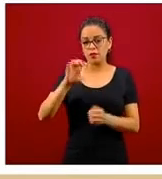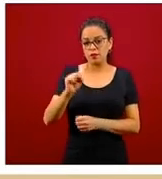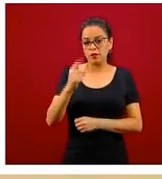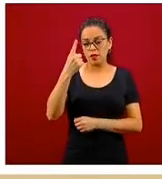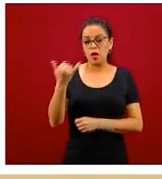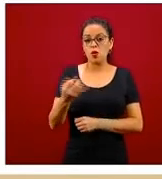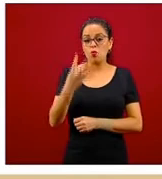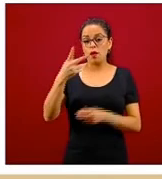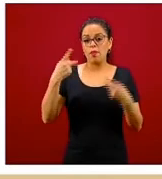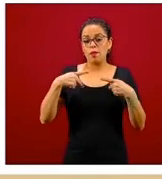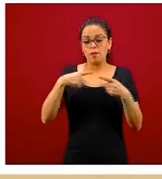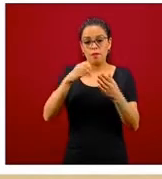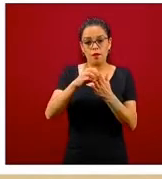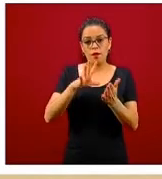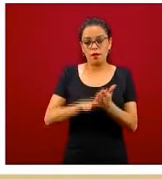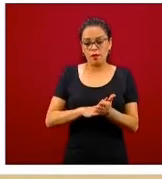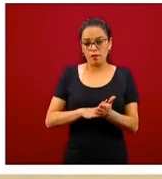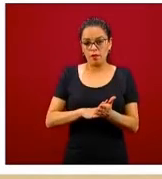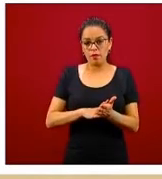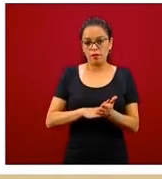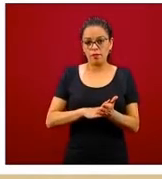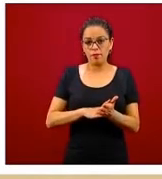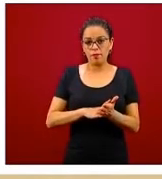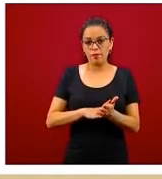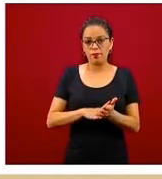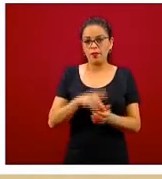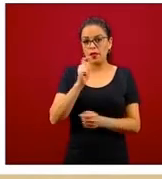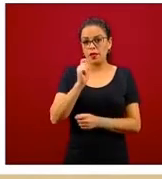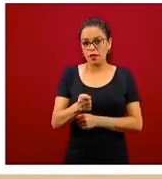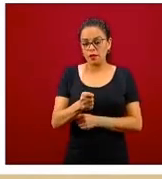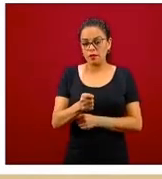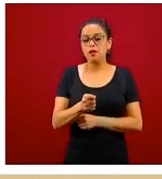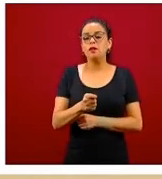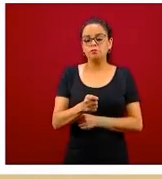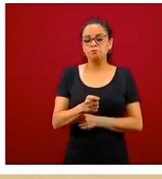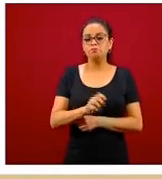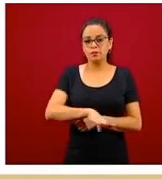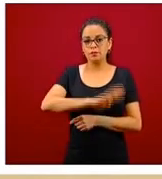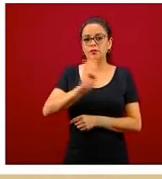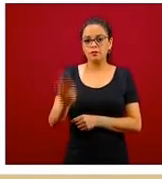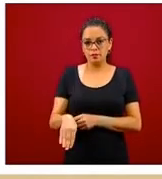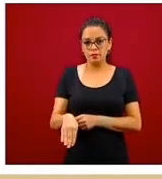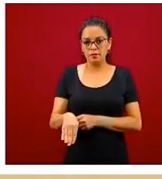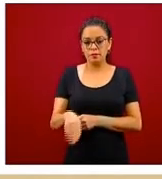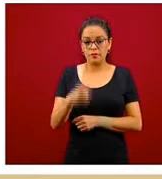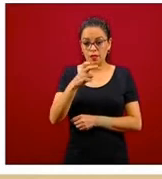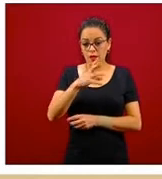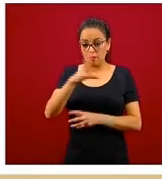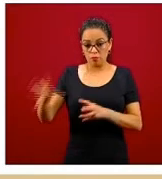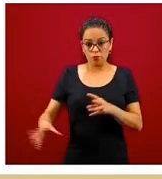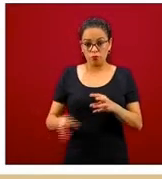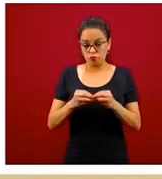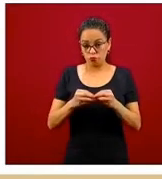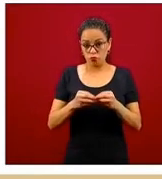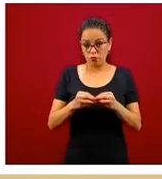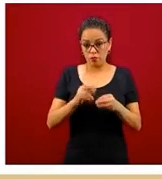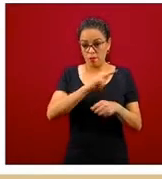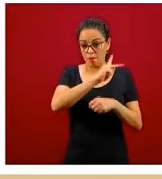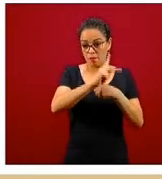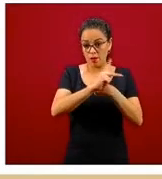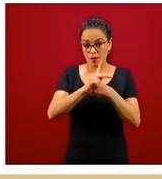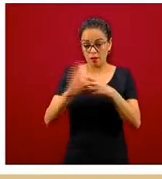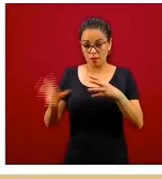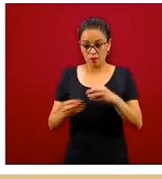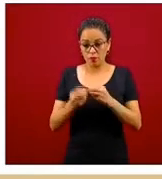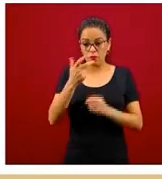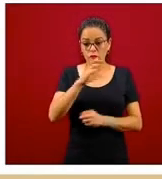other. So we have 61 Mexicans who have been registered as having COVID, and 4 who